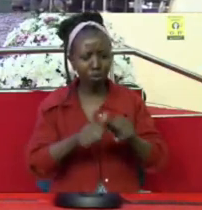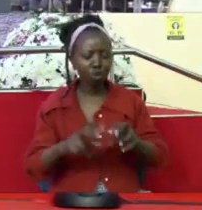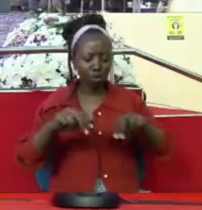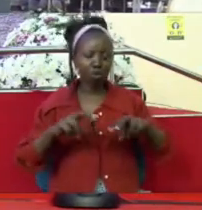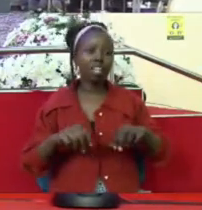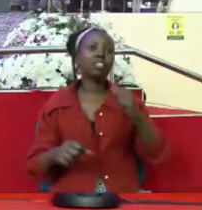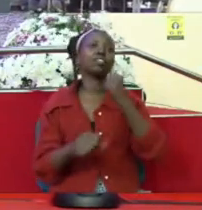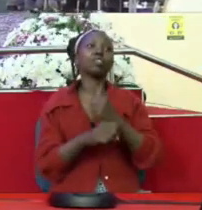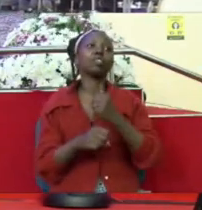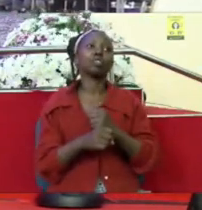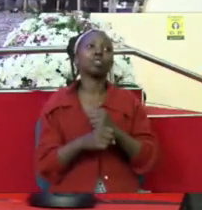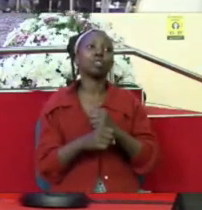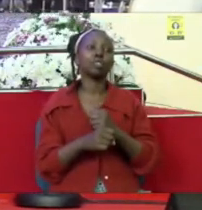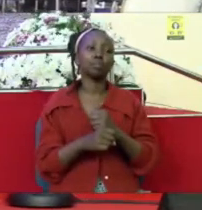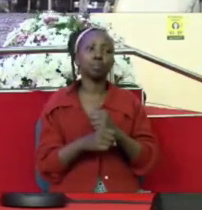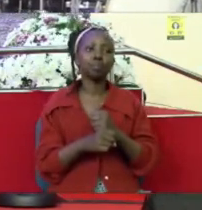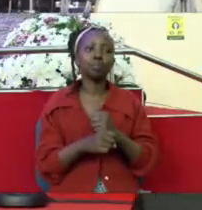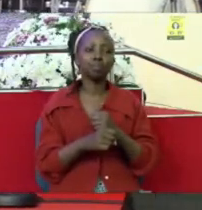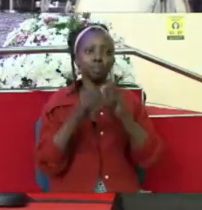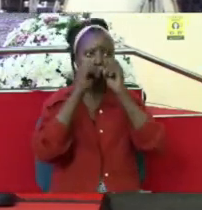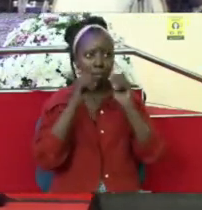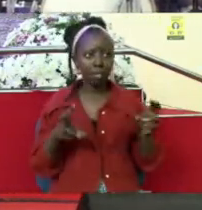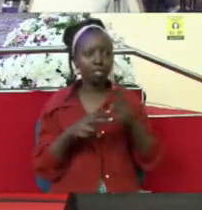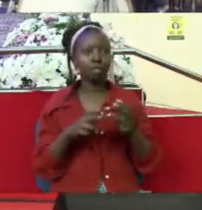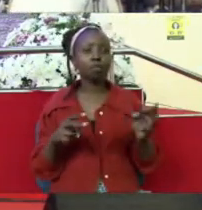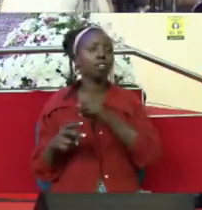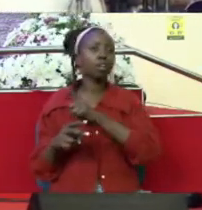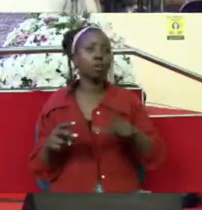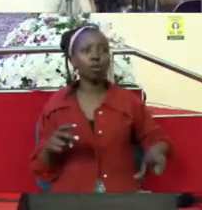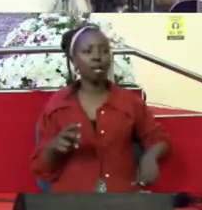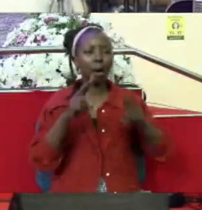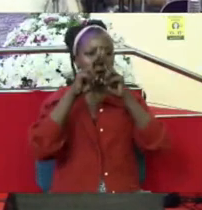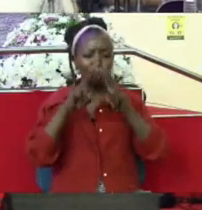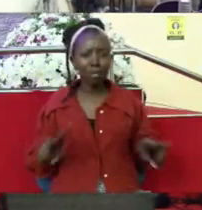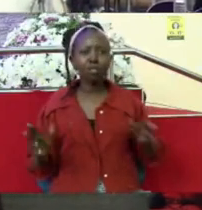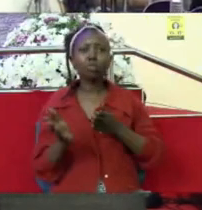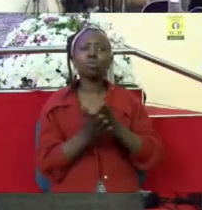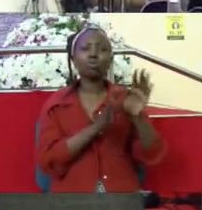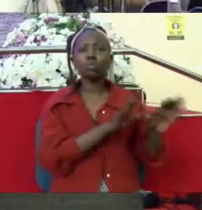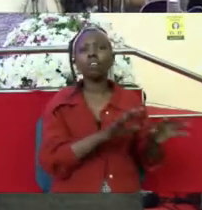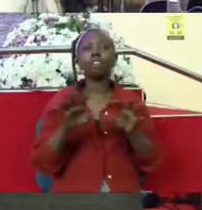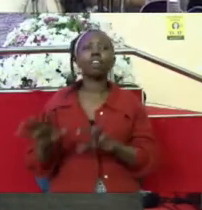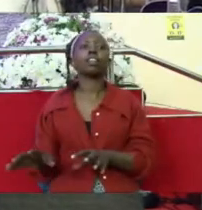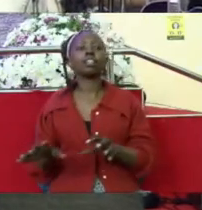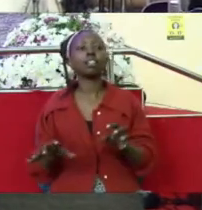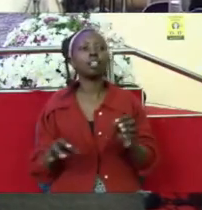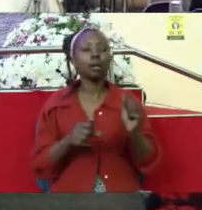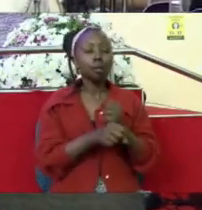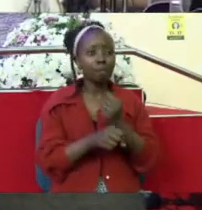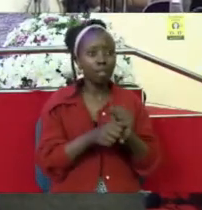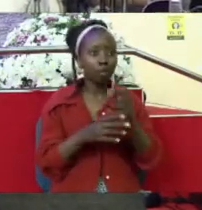In the mighty name of Jesus. Kwa jina kula Yesu. Blessed be the name of the Lord. Amen. Peace through pressure. Amani kupitia produces